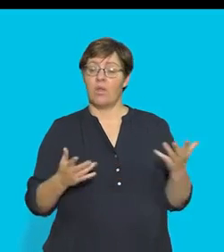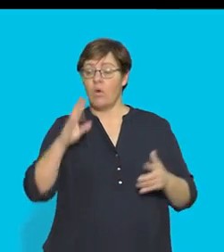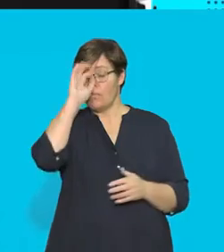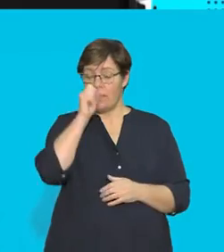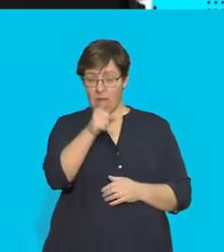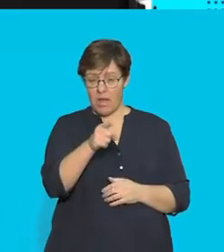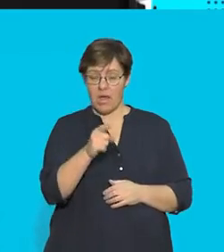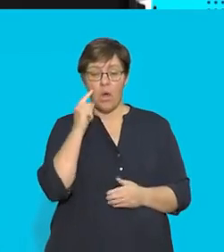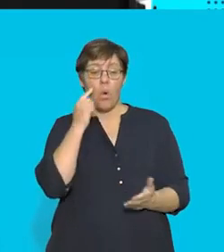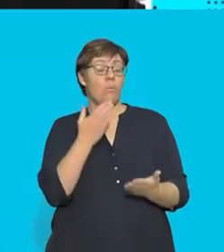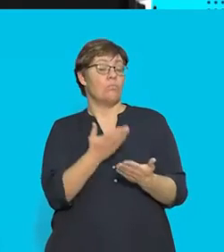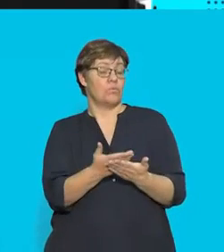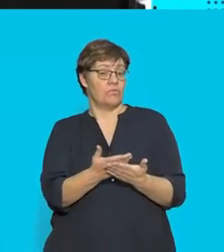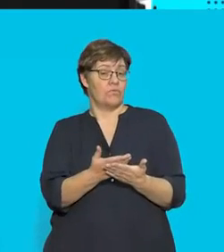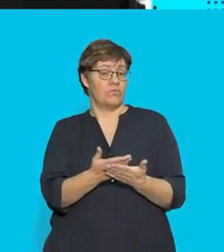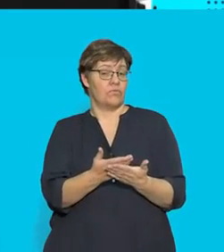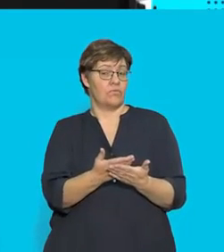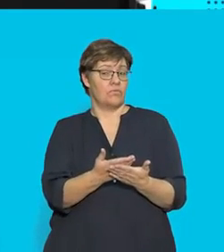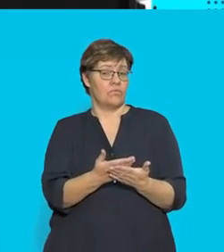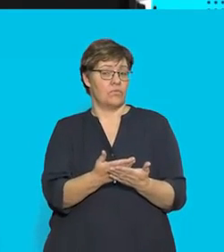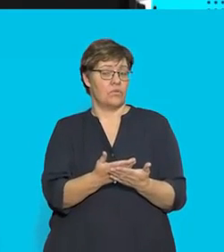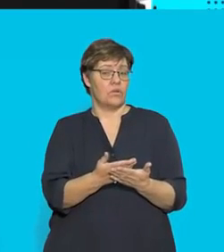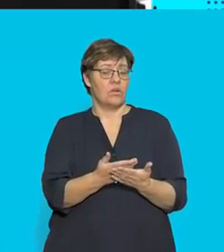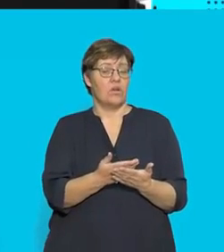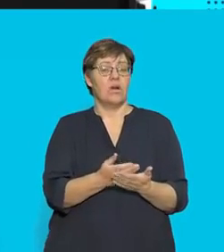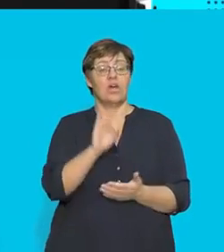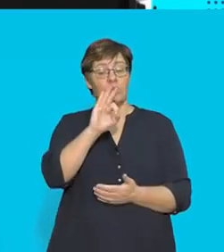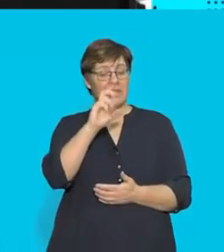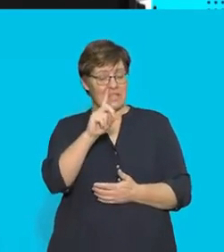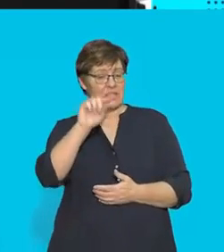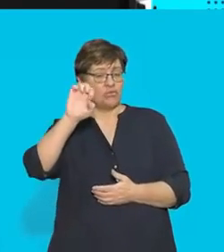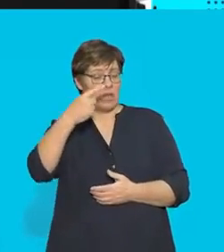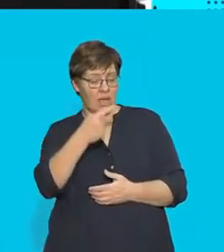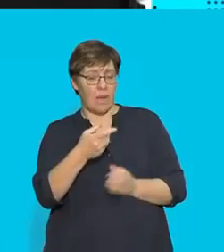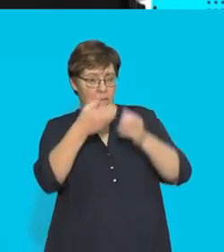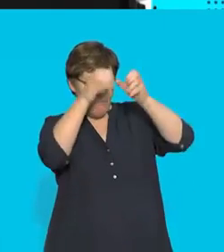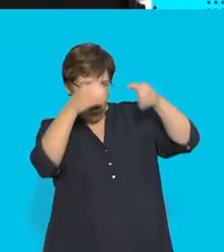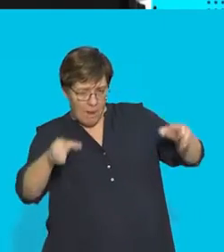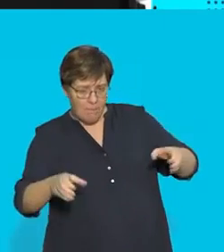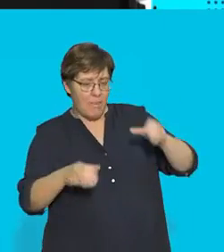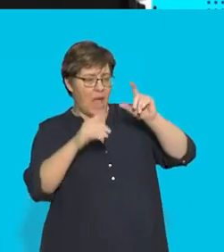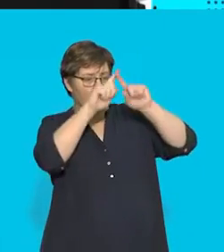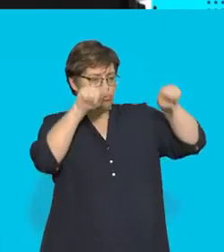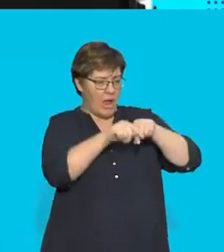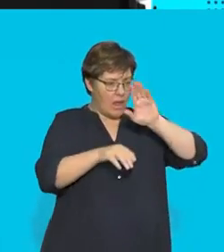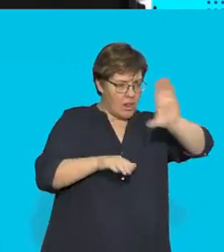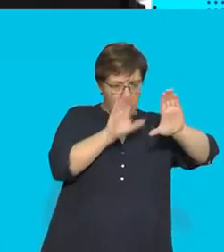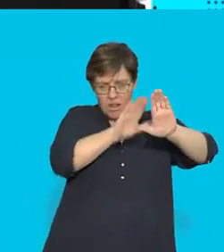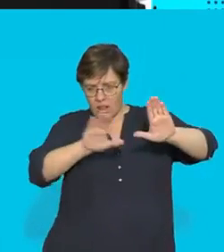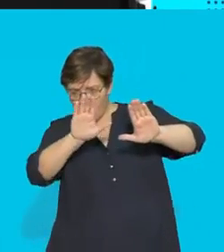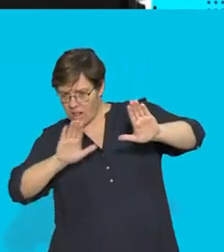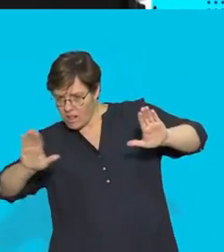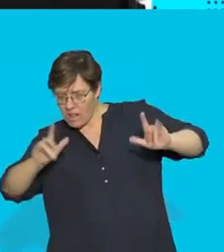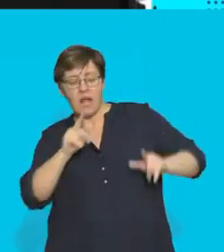So remember, when you're proving these 3D trigonometry problems, break them up into individual triangles, and then look at